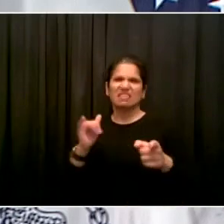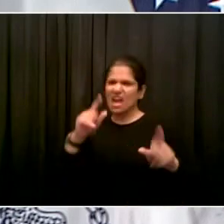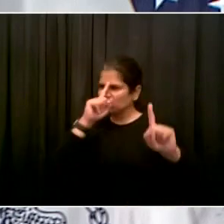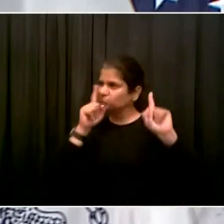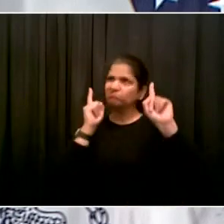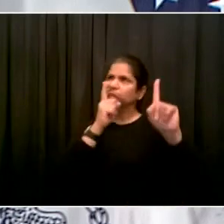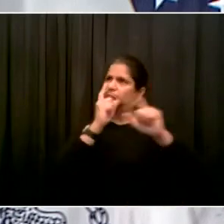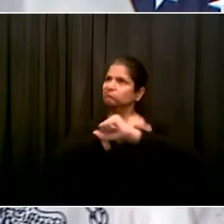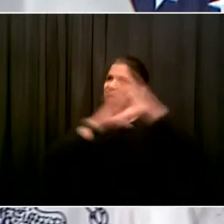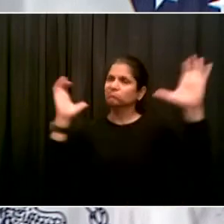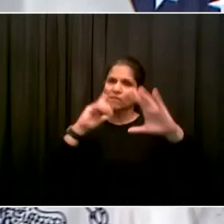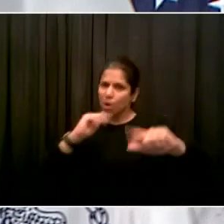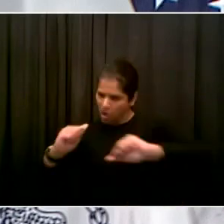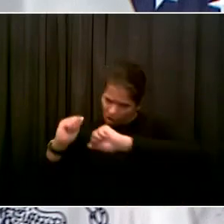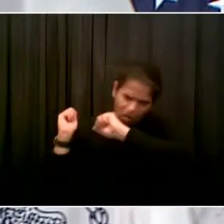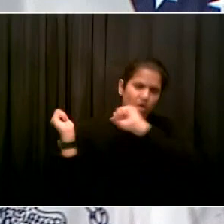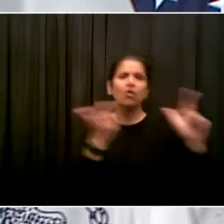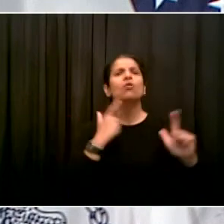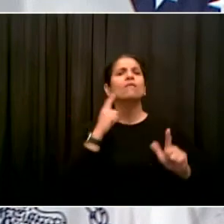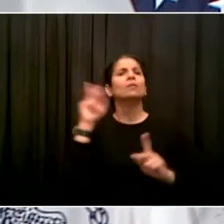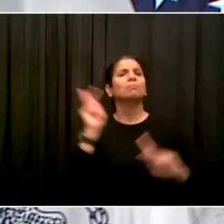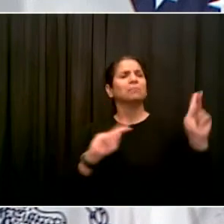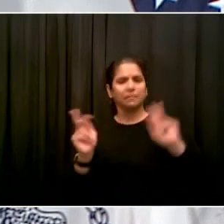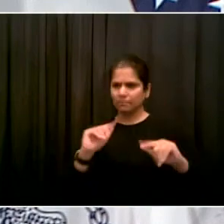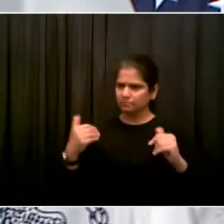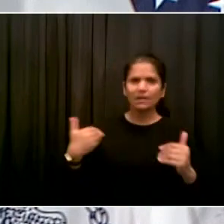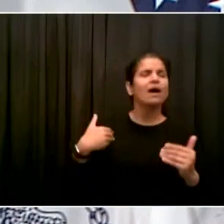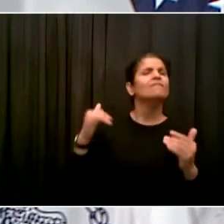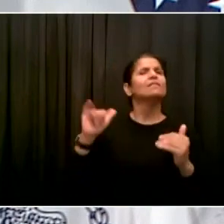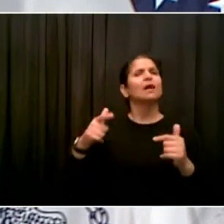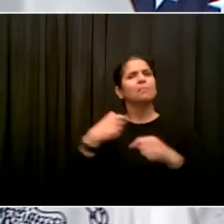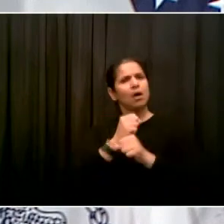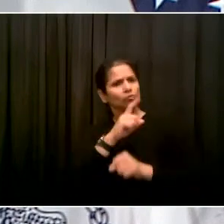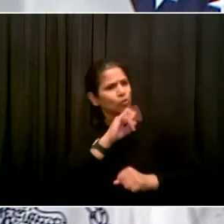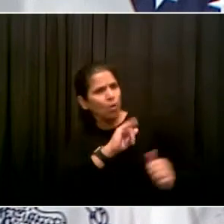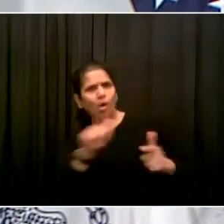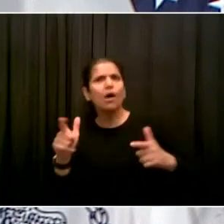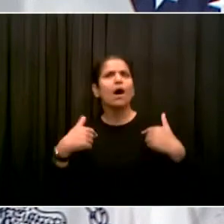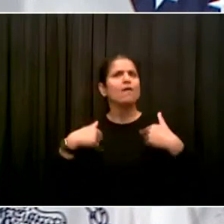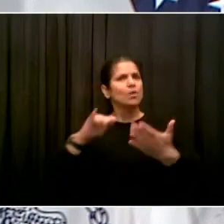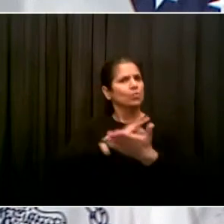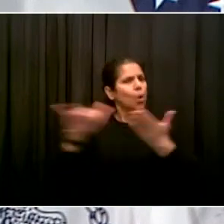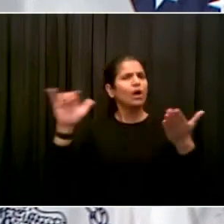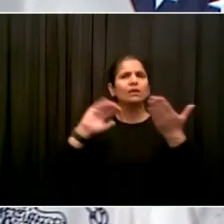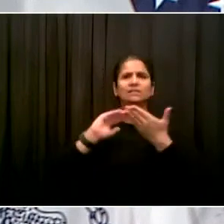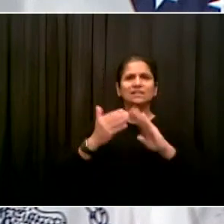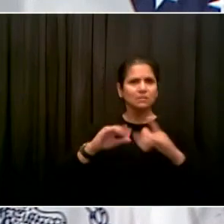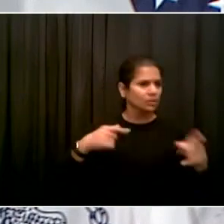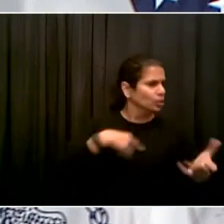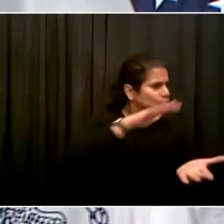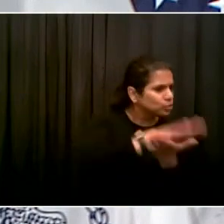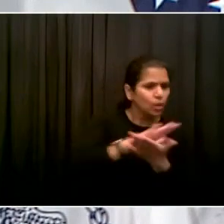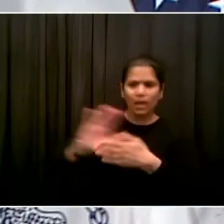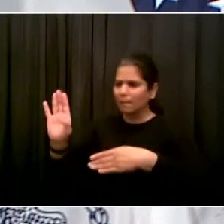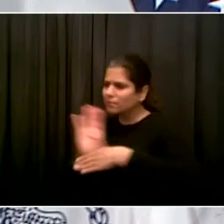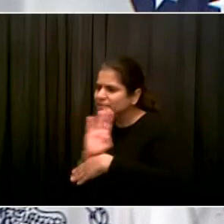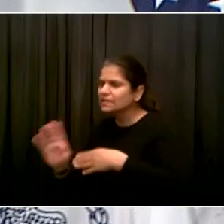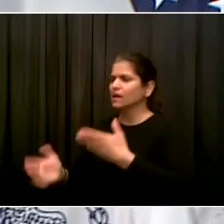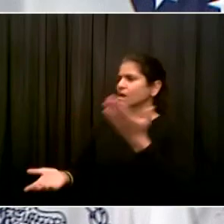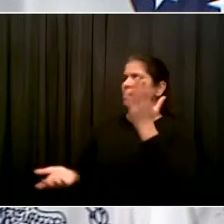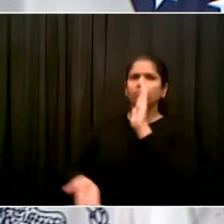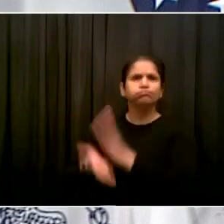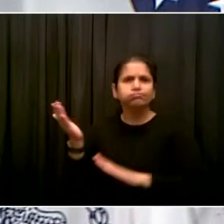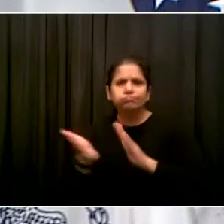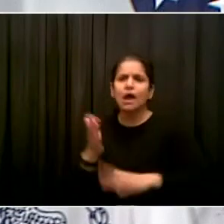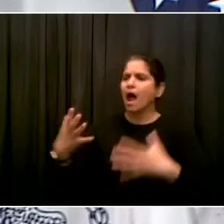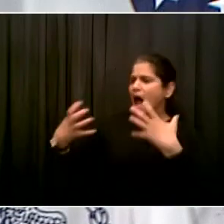to President Biden, Speaker Pelosi, Majority Leader Chuck Schumer. We got a stimulus that actually was what we needed to